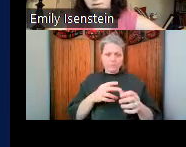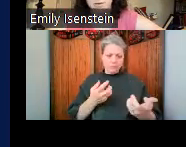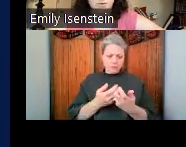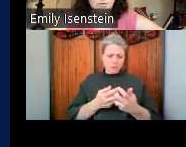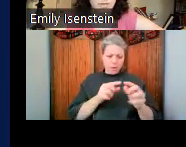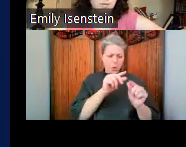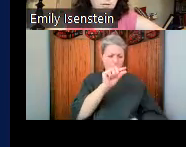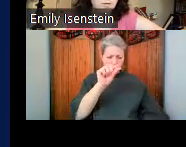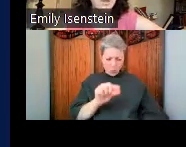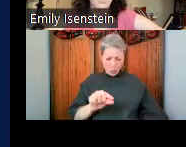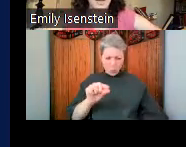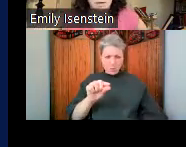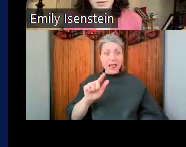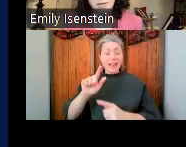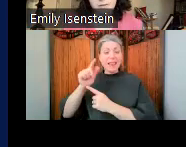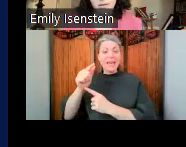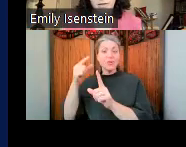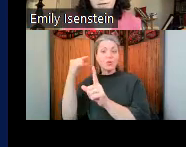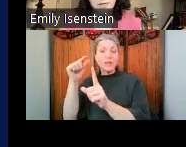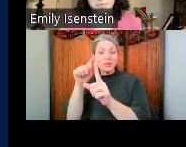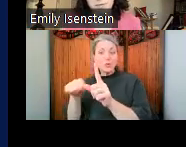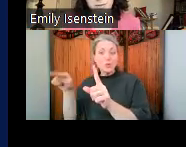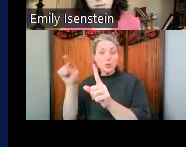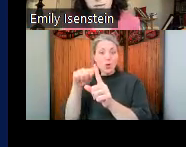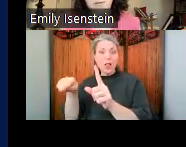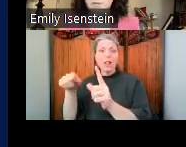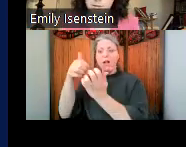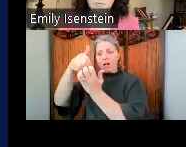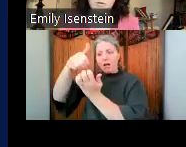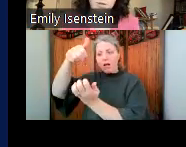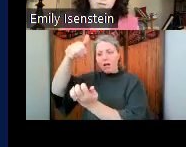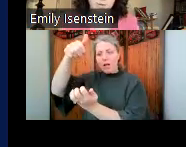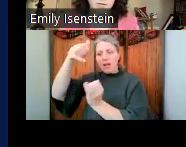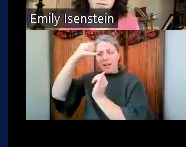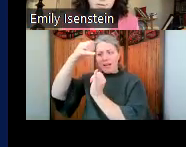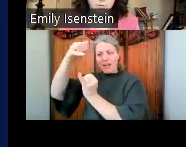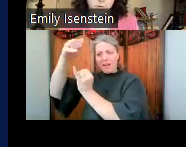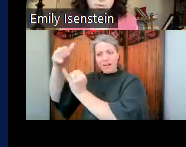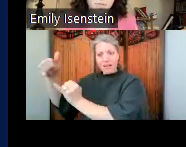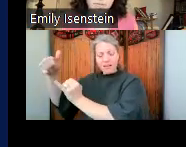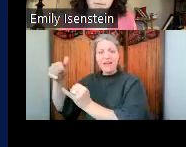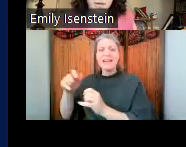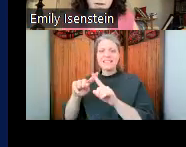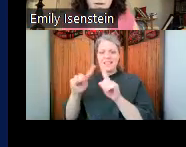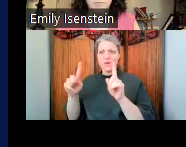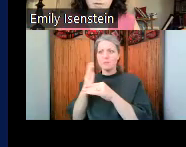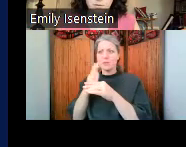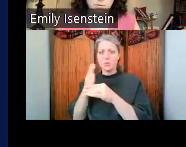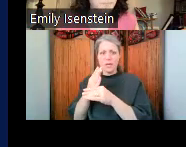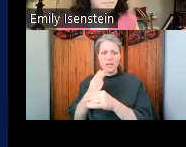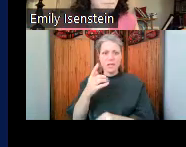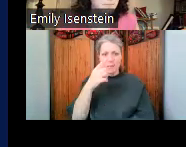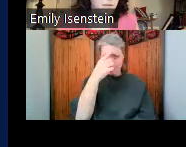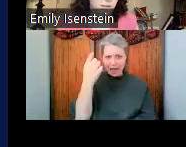see there in the green circle, there is some difference emerging between the two groups.